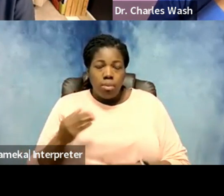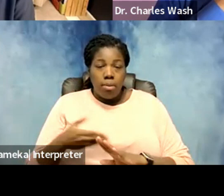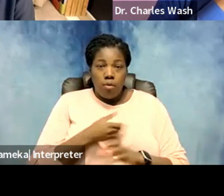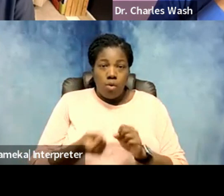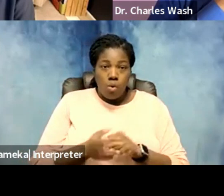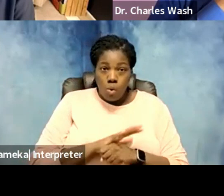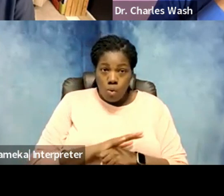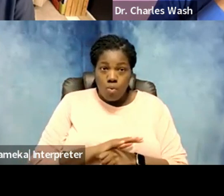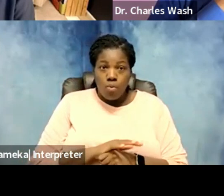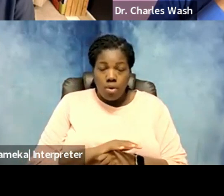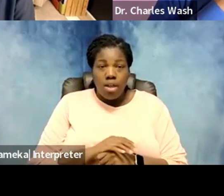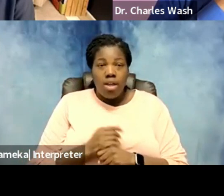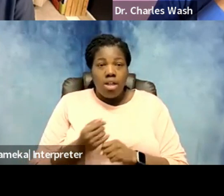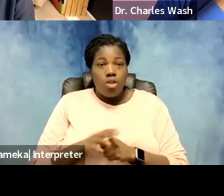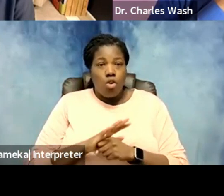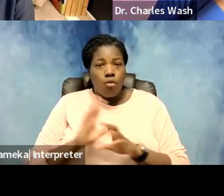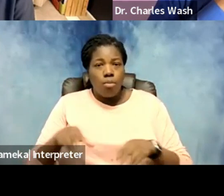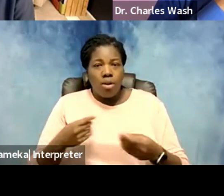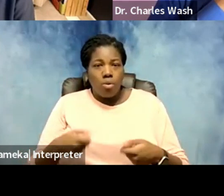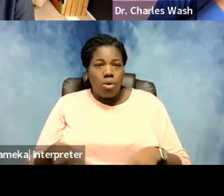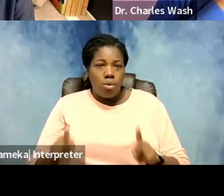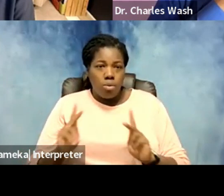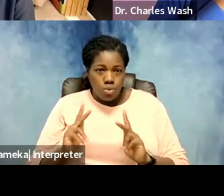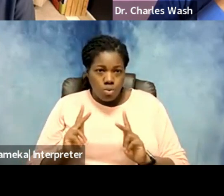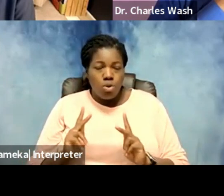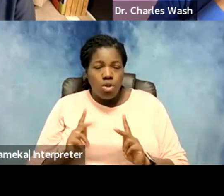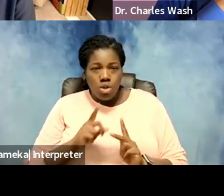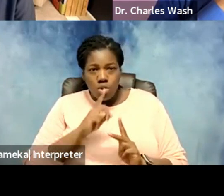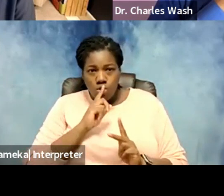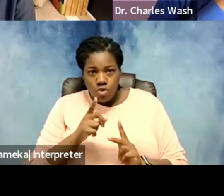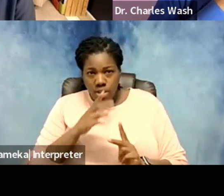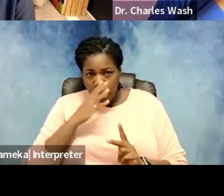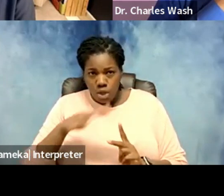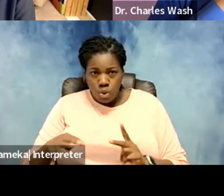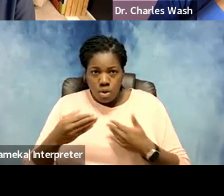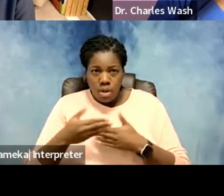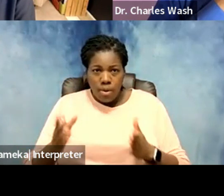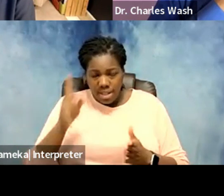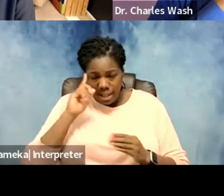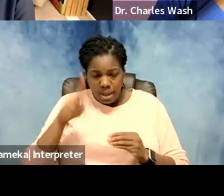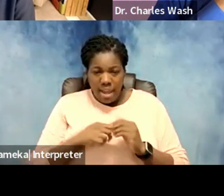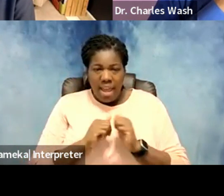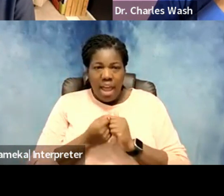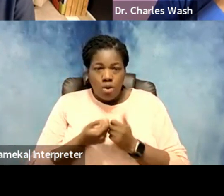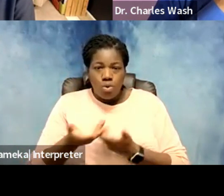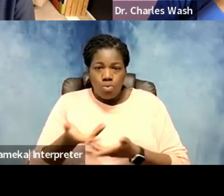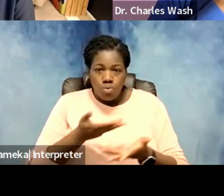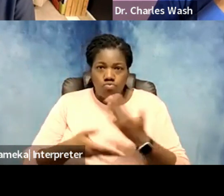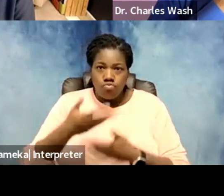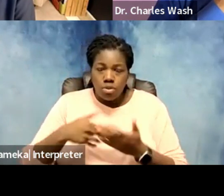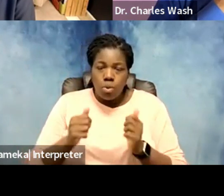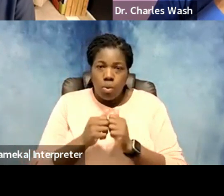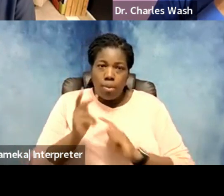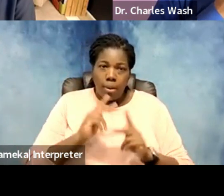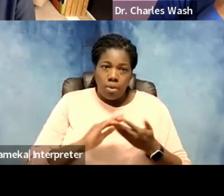pre-pandemic, because the pandemic provided us with an opportunity to really ignore the box and think differently about how to engage both